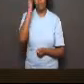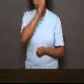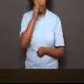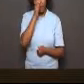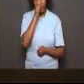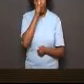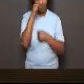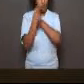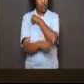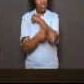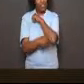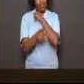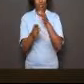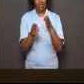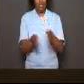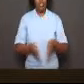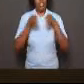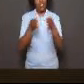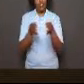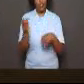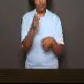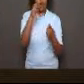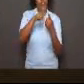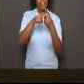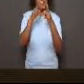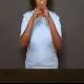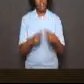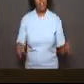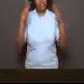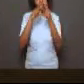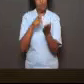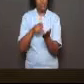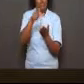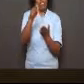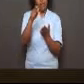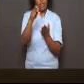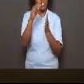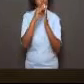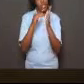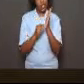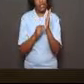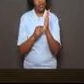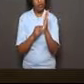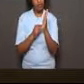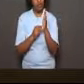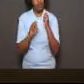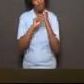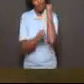Ethiopia's political structure to a federalist democratic system has been